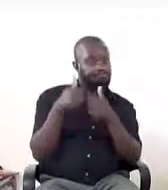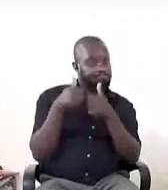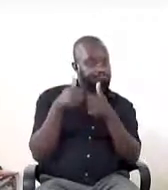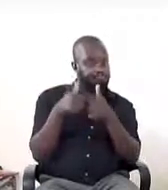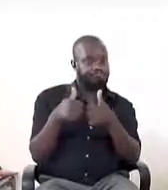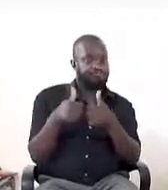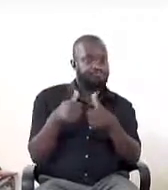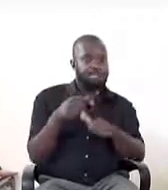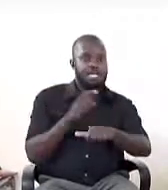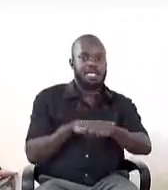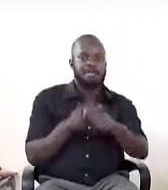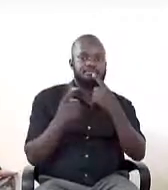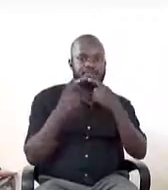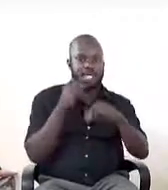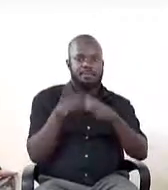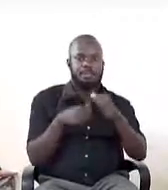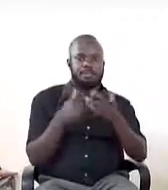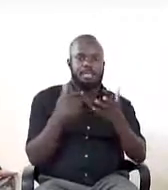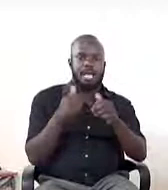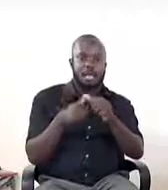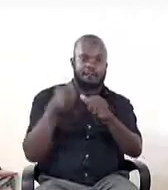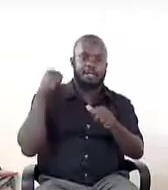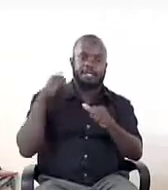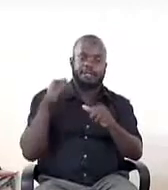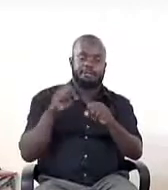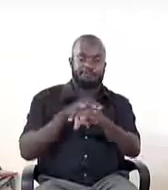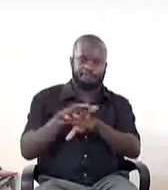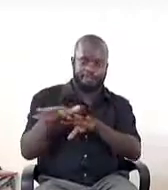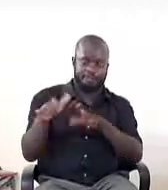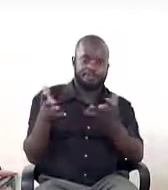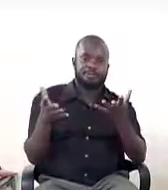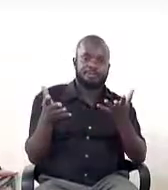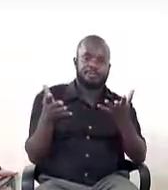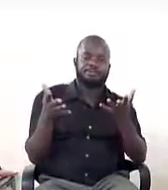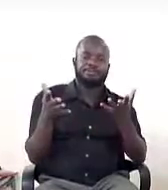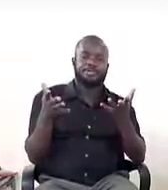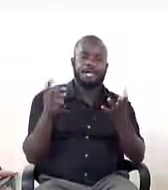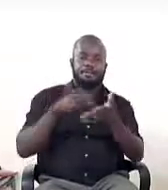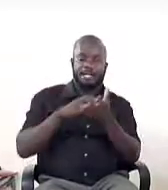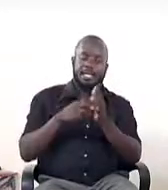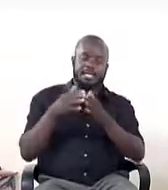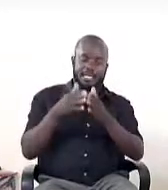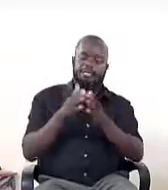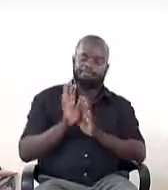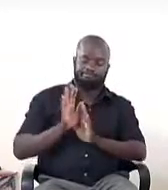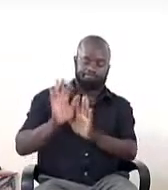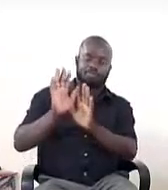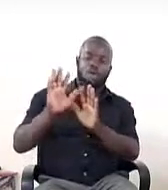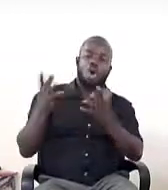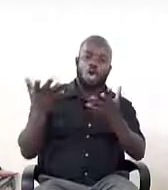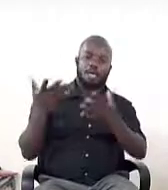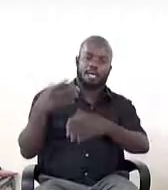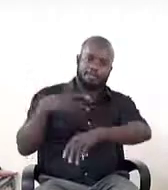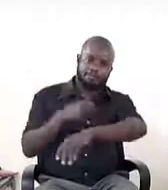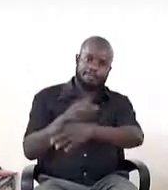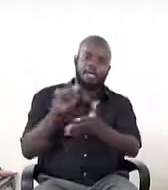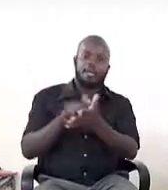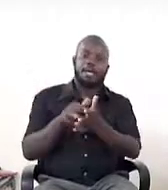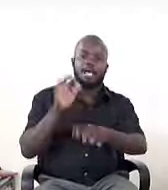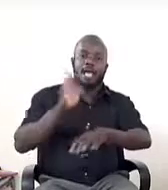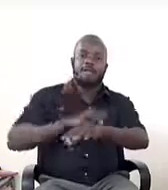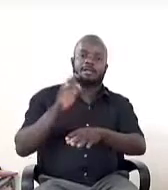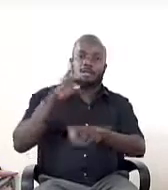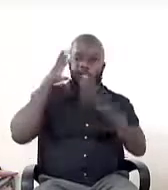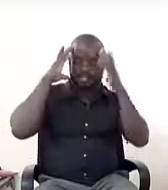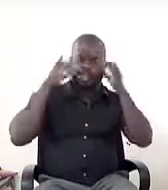Abstinence is effective when we're talking about avoiding transmission, both abstaining from sex and abstaining from